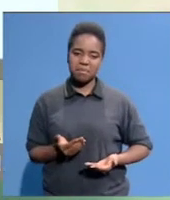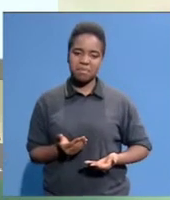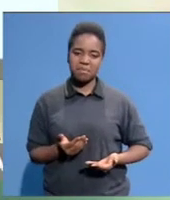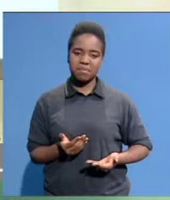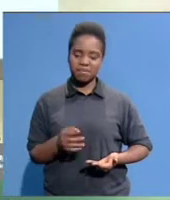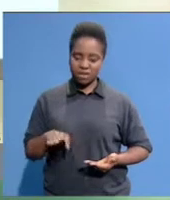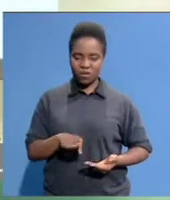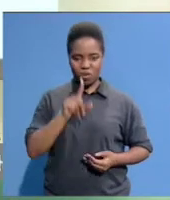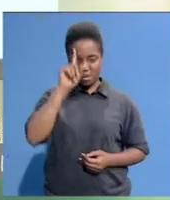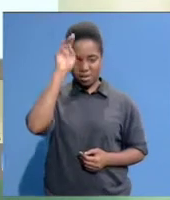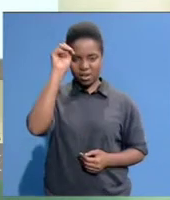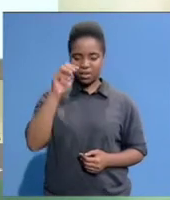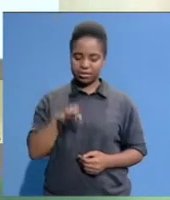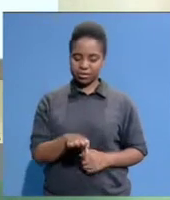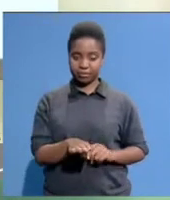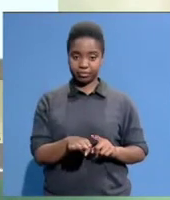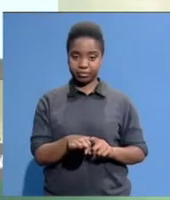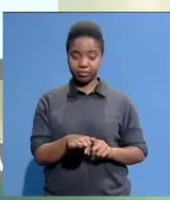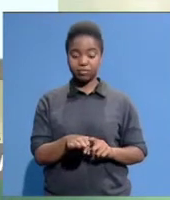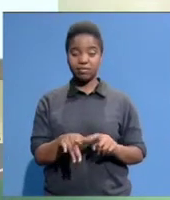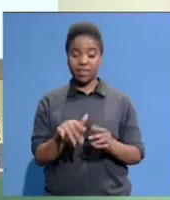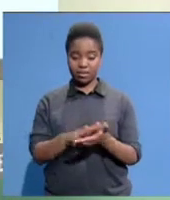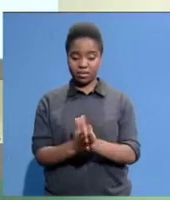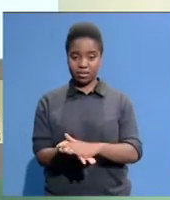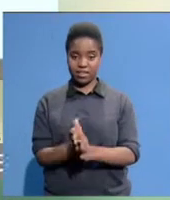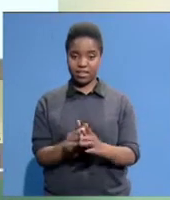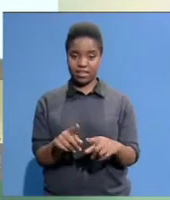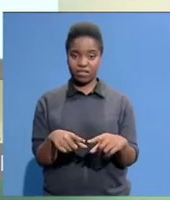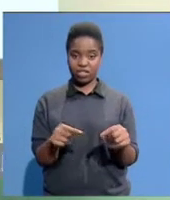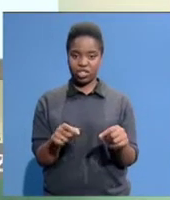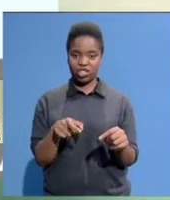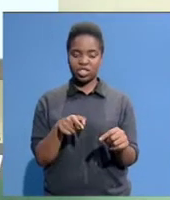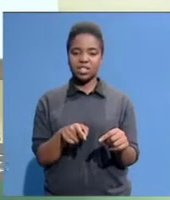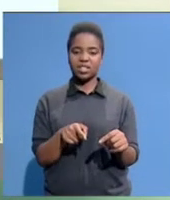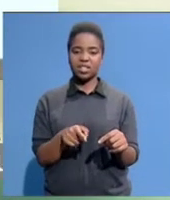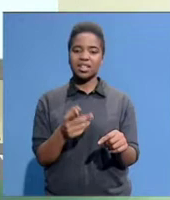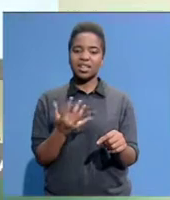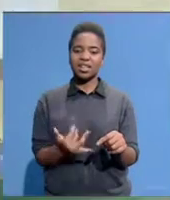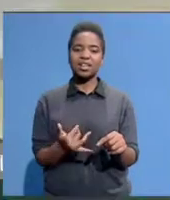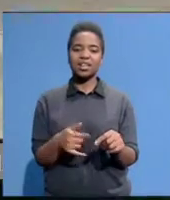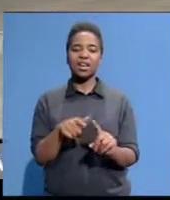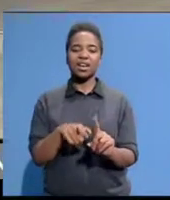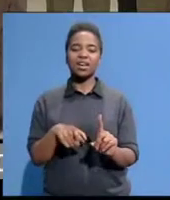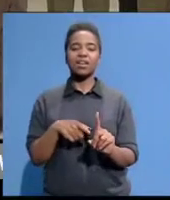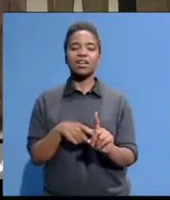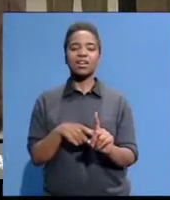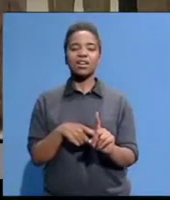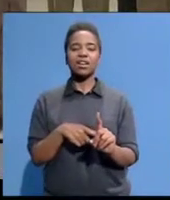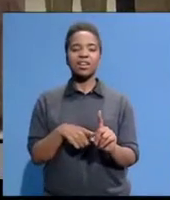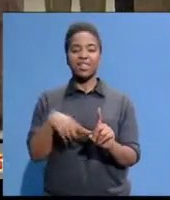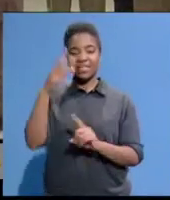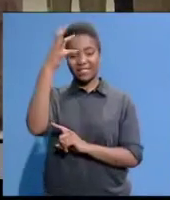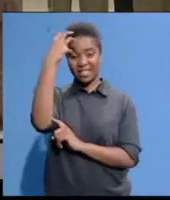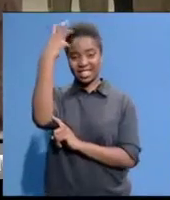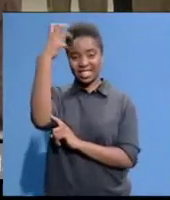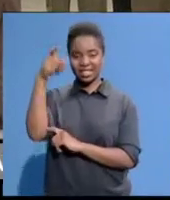the ANC flag had been removed, a skin of a lion marking the royal